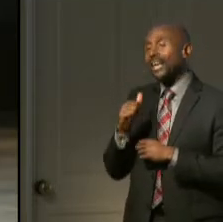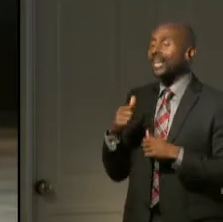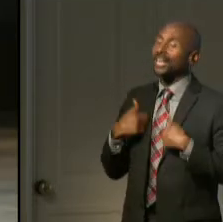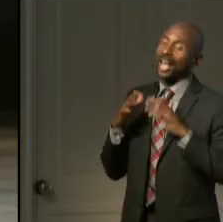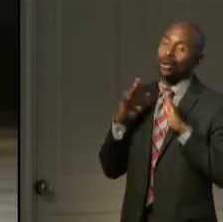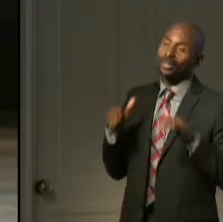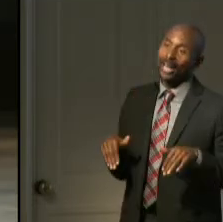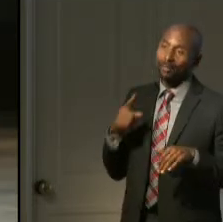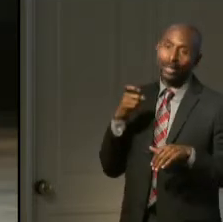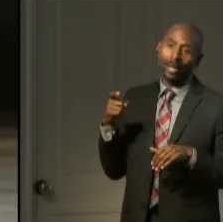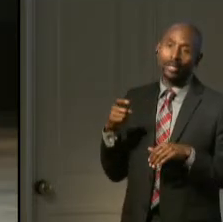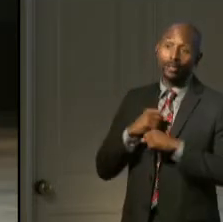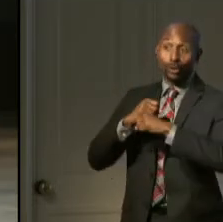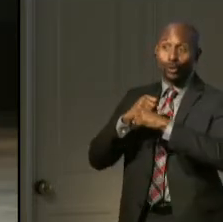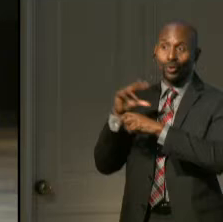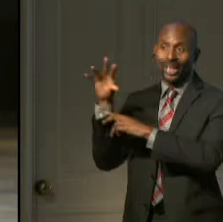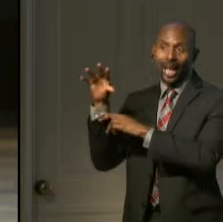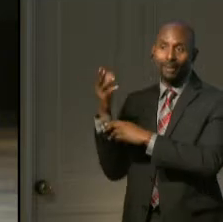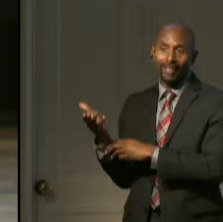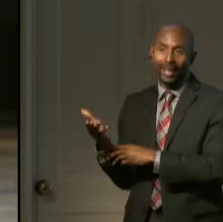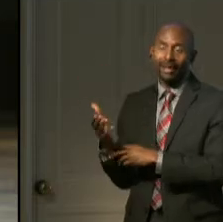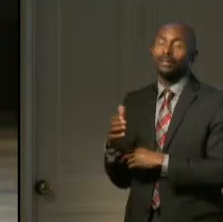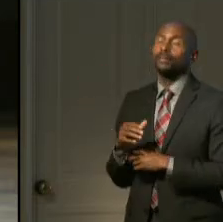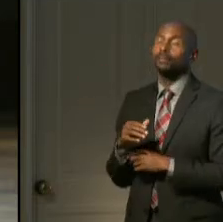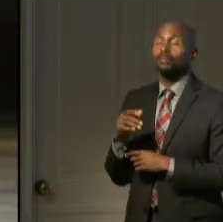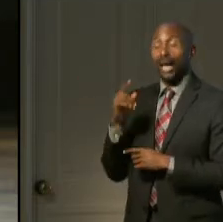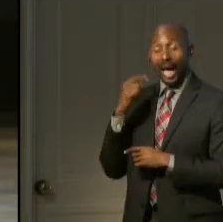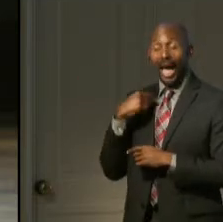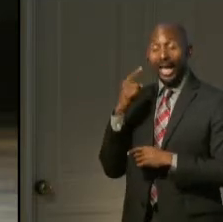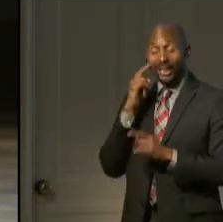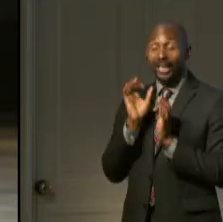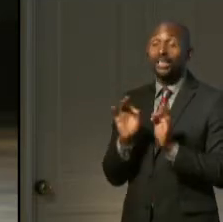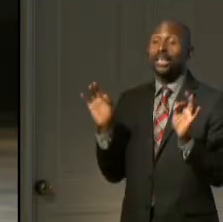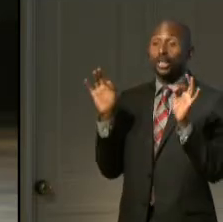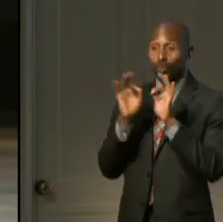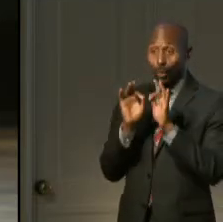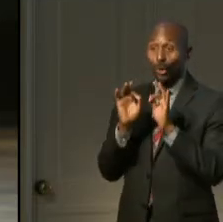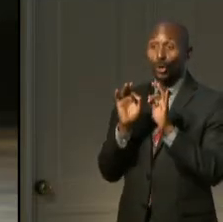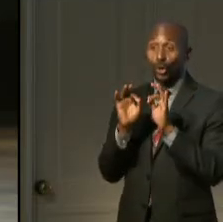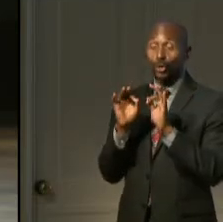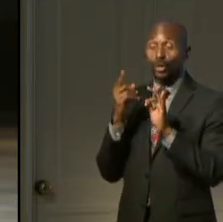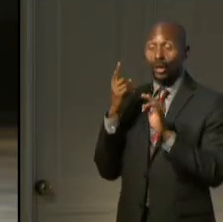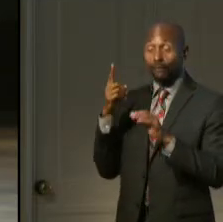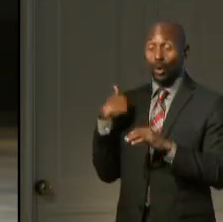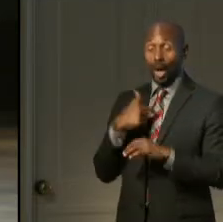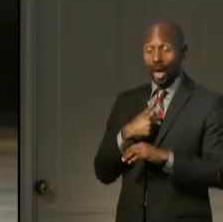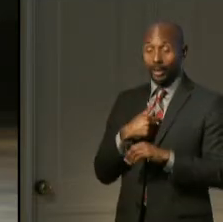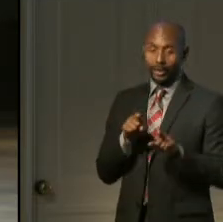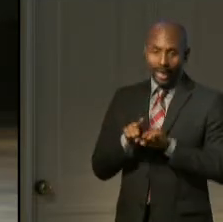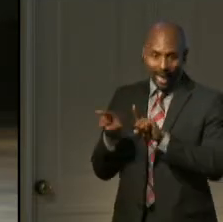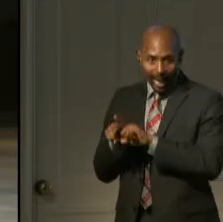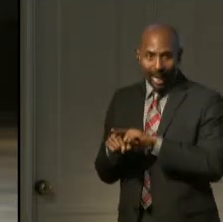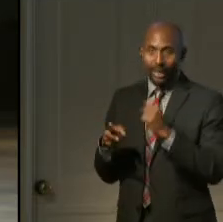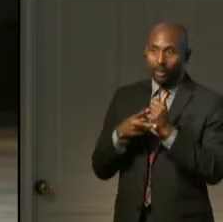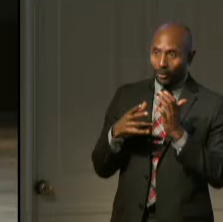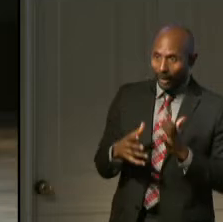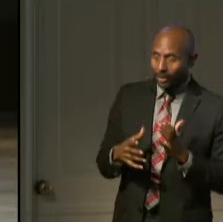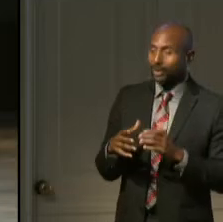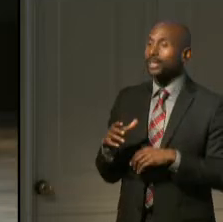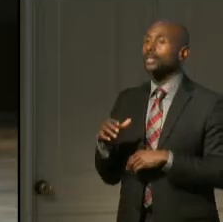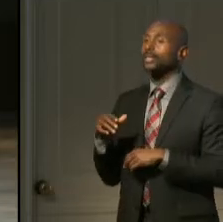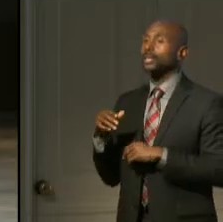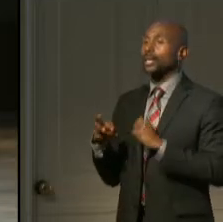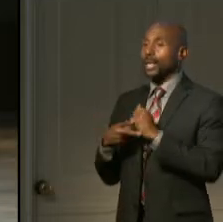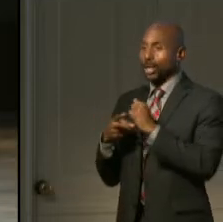or something like that. And I think it's worth, as preservationists and conservationists, to start thinking about how can we be a little